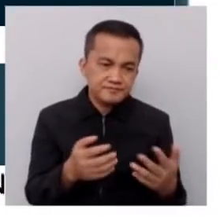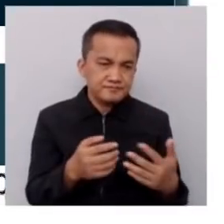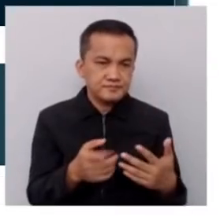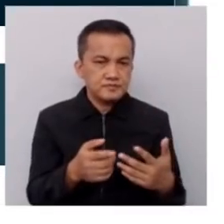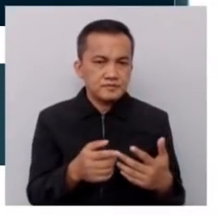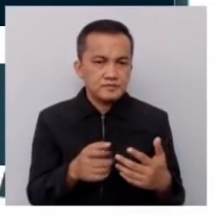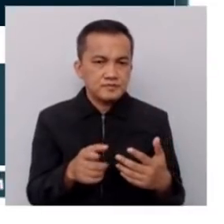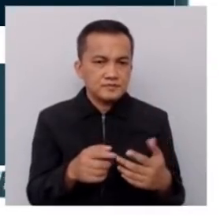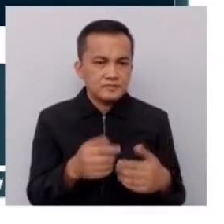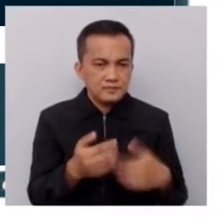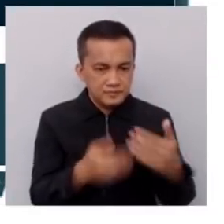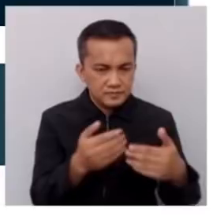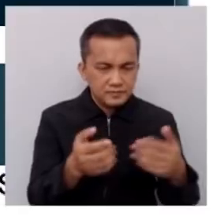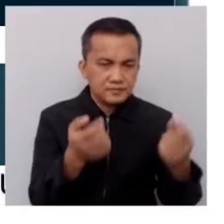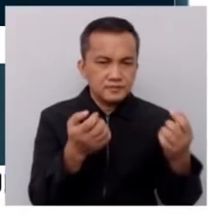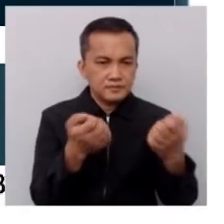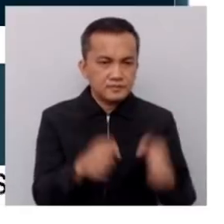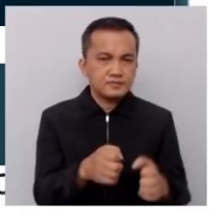of events